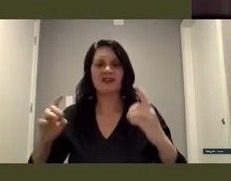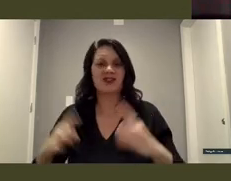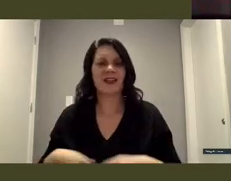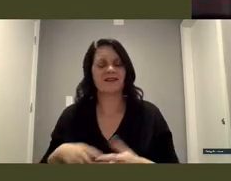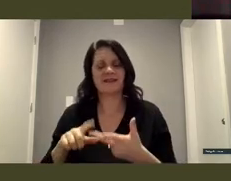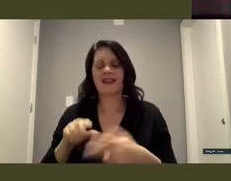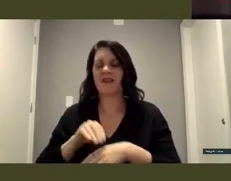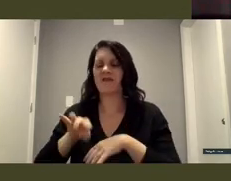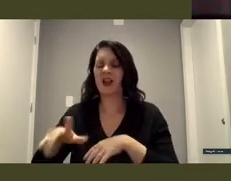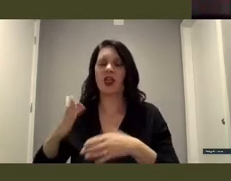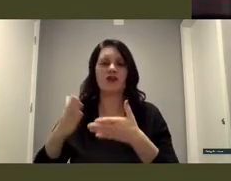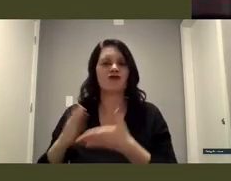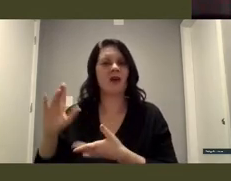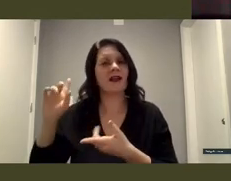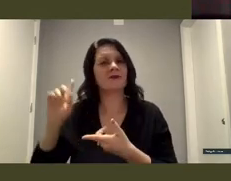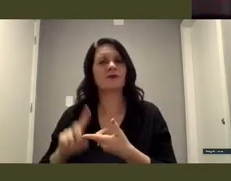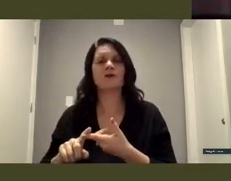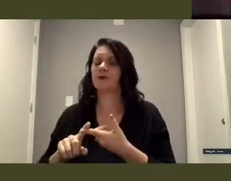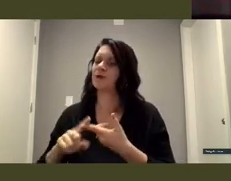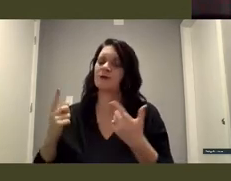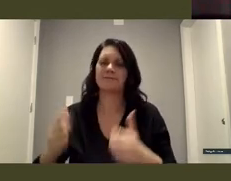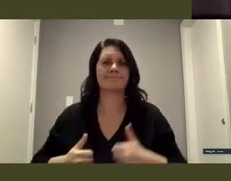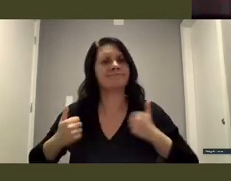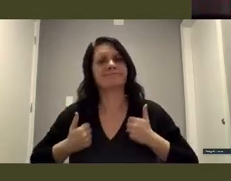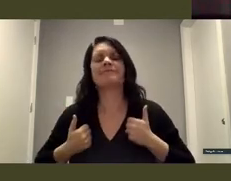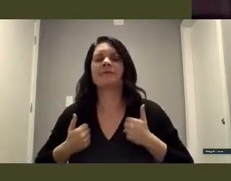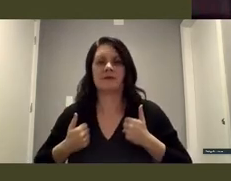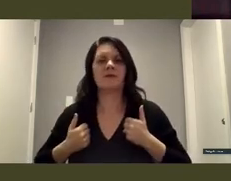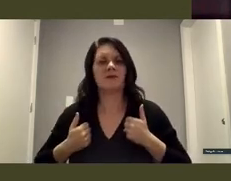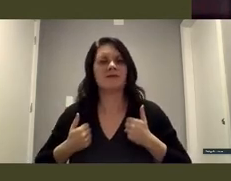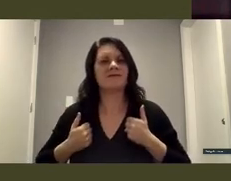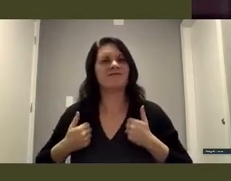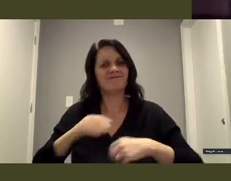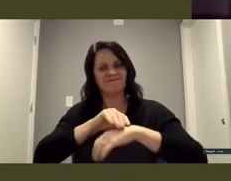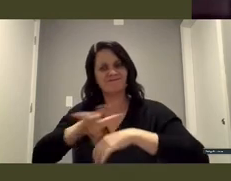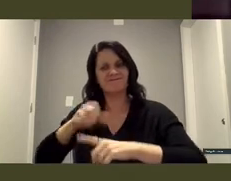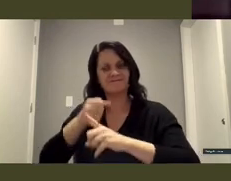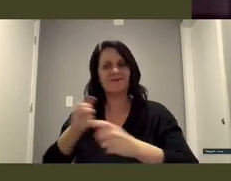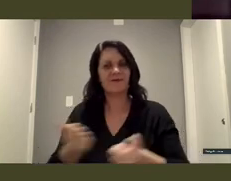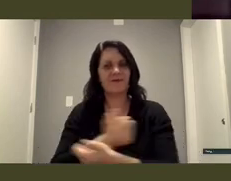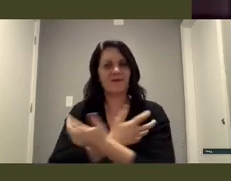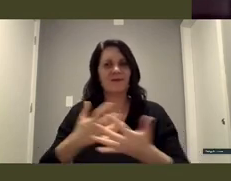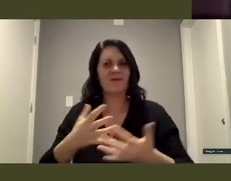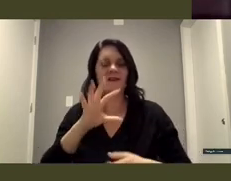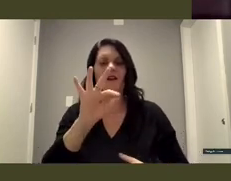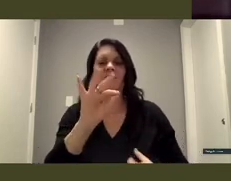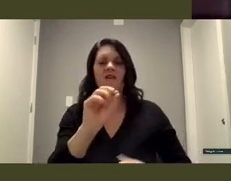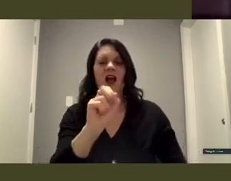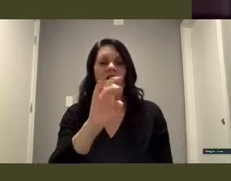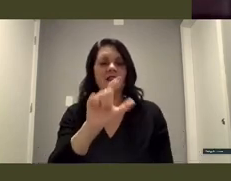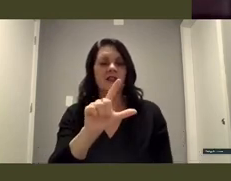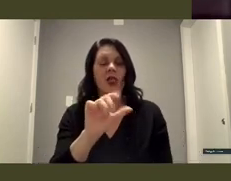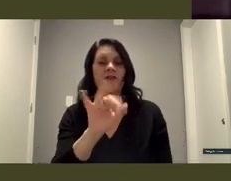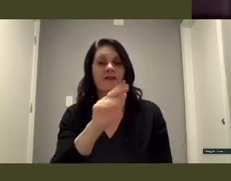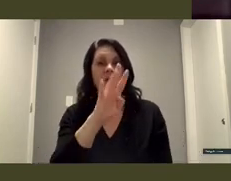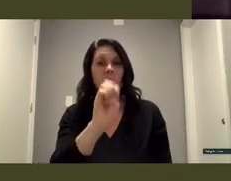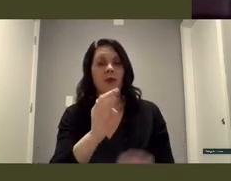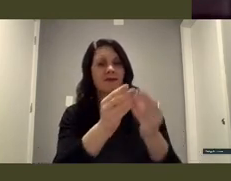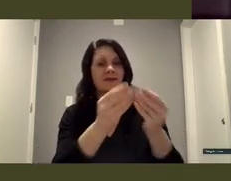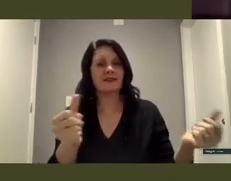safe drinking water and the rest. And we keep debating on whether the fossil fuels should be phased out or face down. It's really